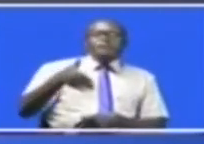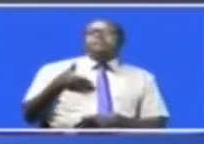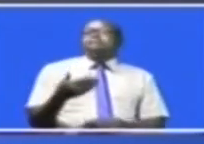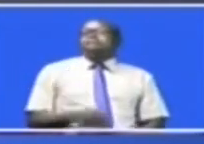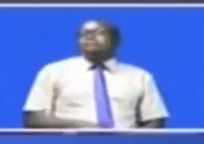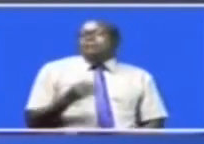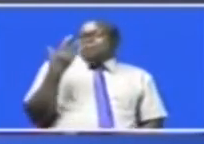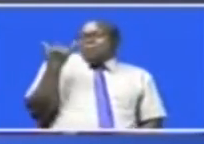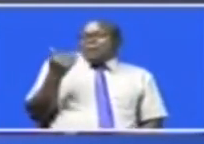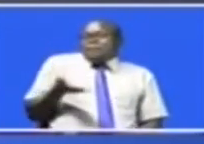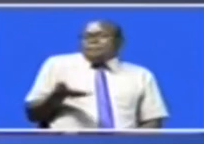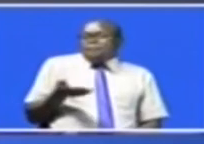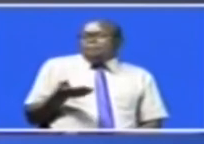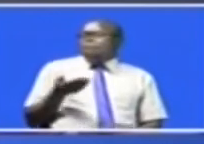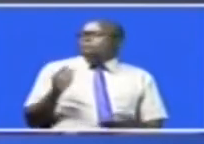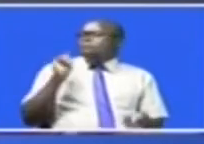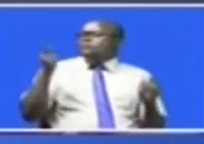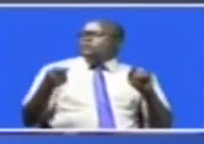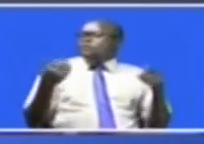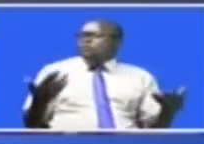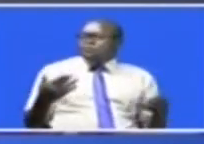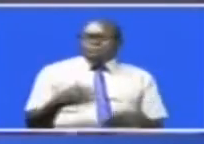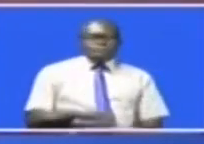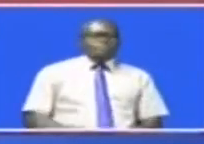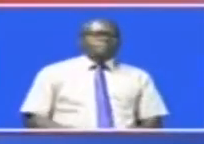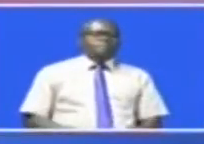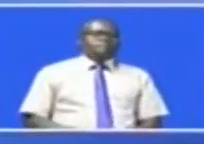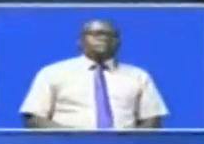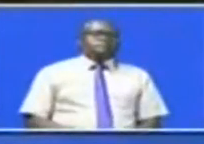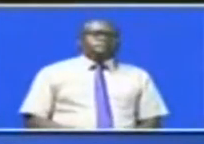headquarters today. What could have changed?